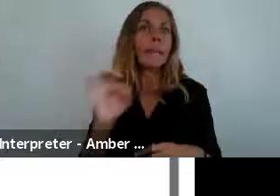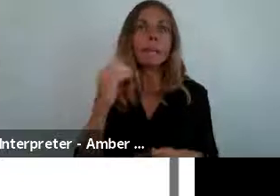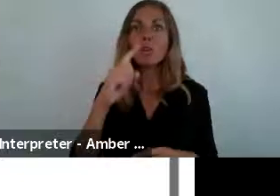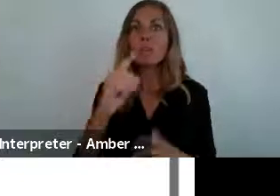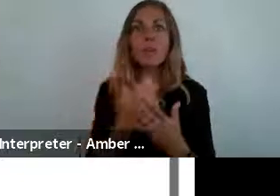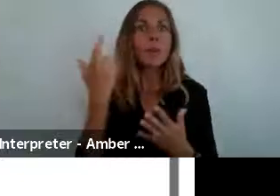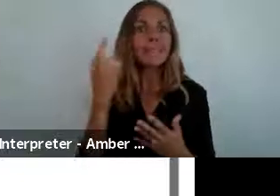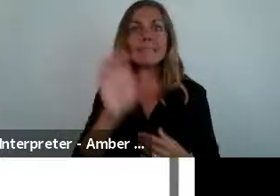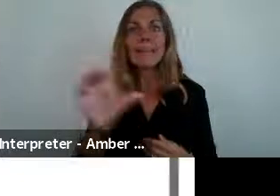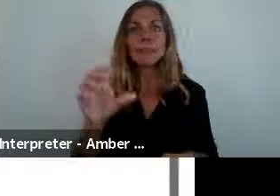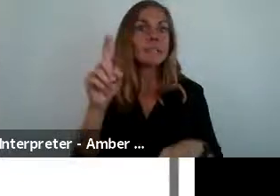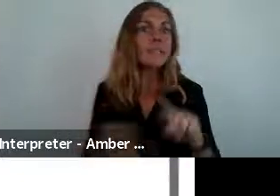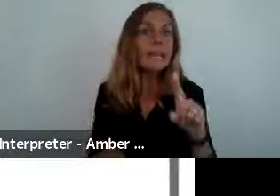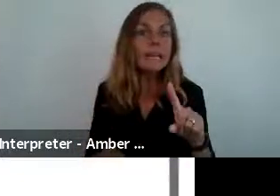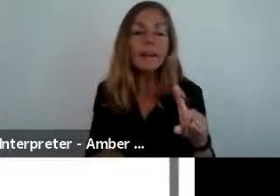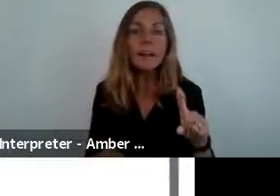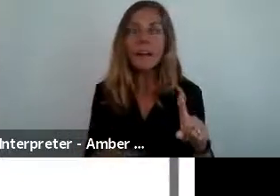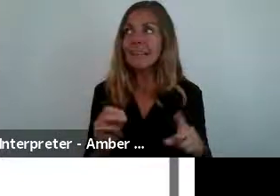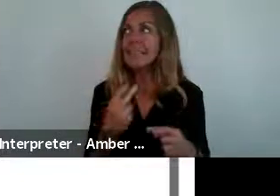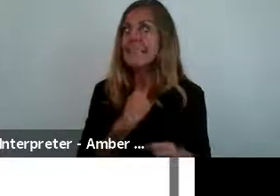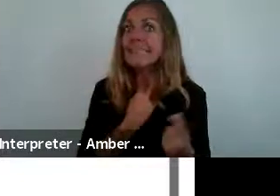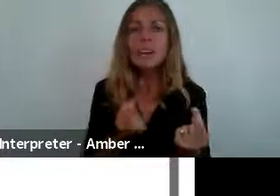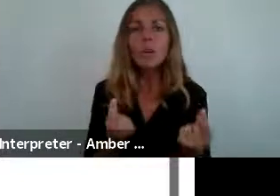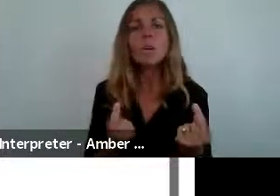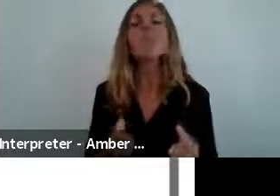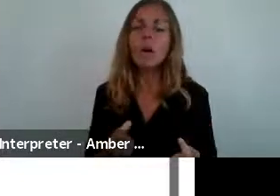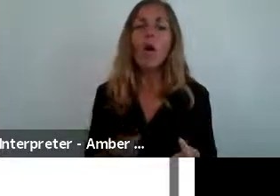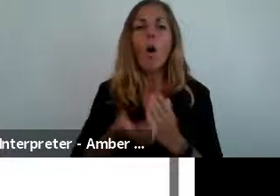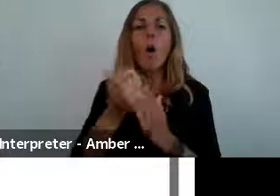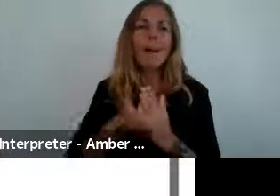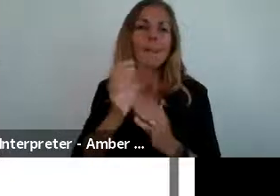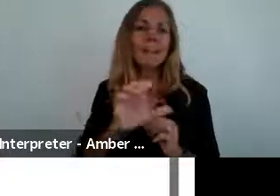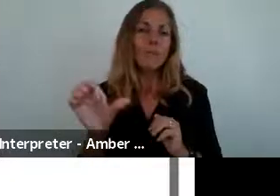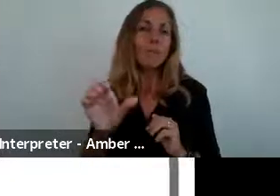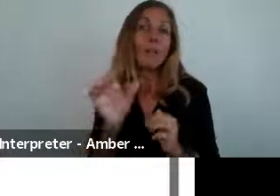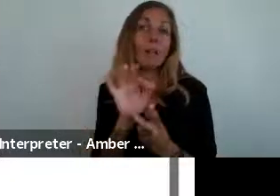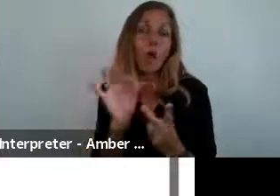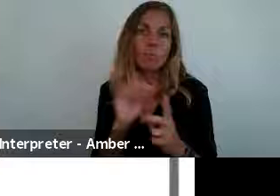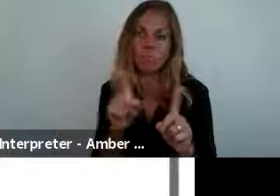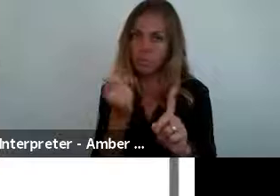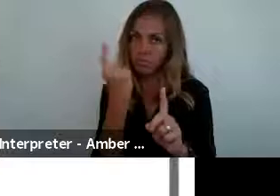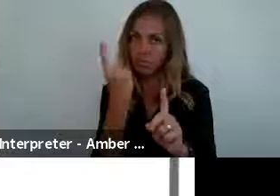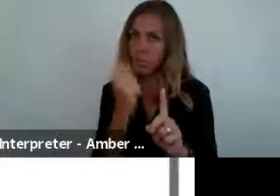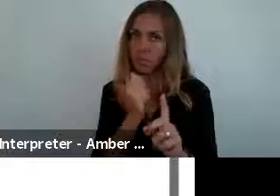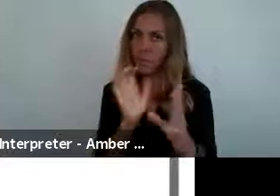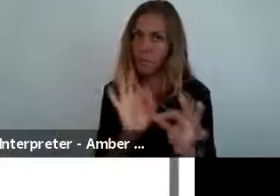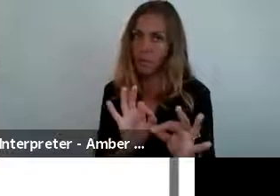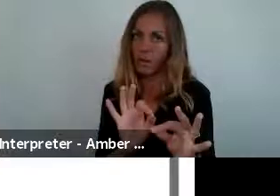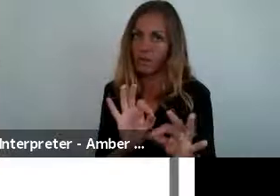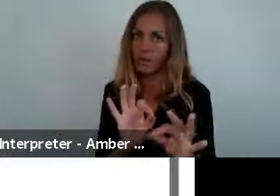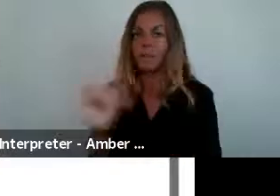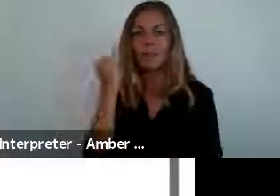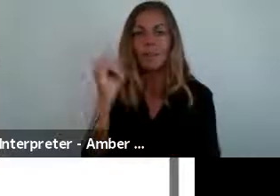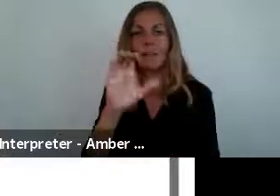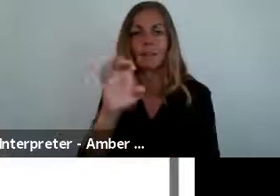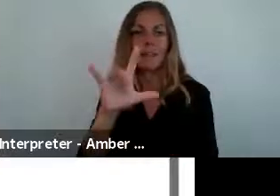happen and you get kind of stuck, this is an option, but understanding that it's not perfect, like Celia talked about. I think